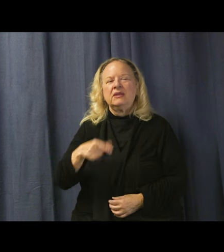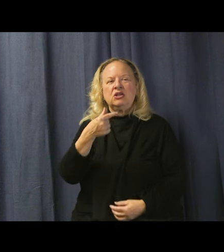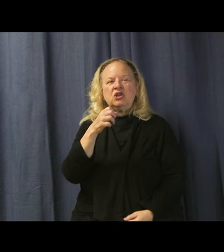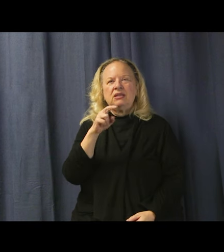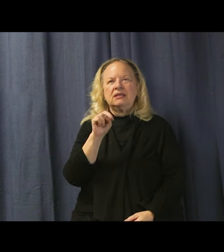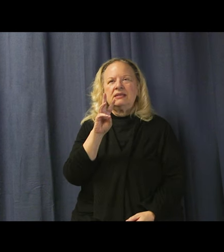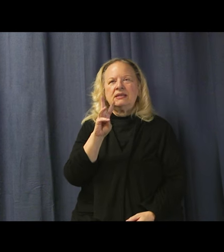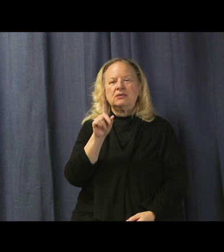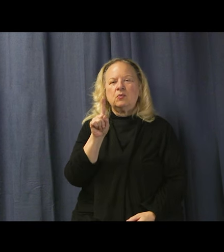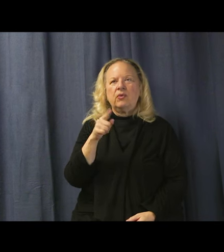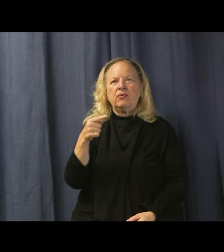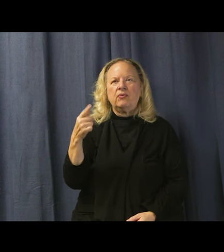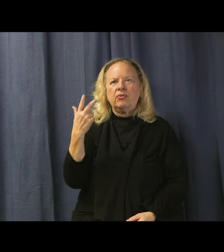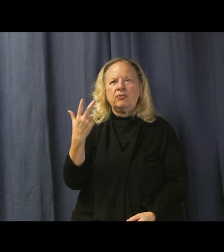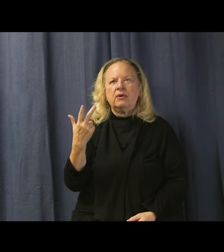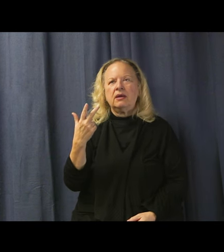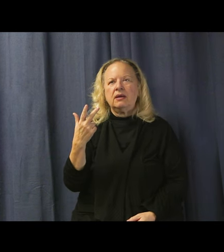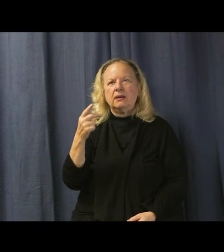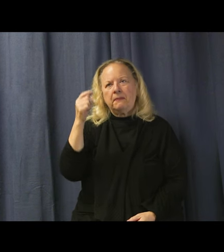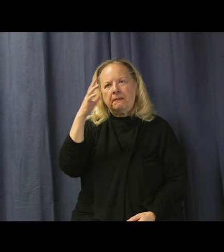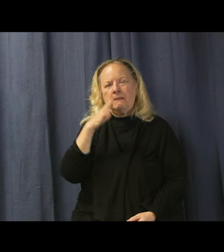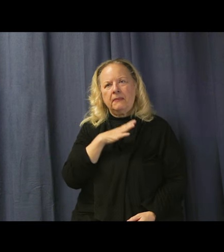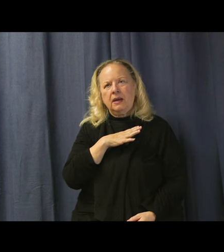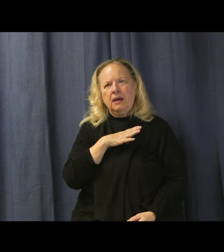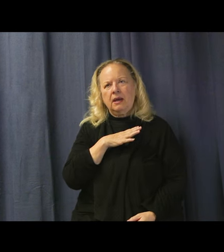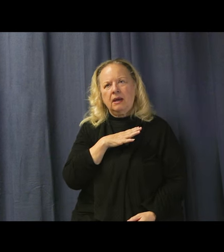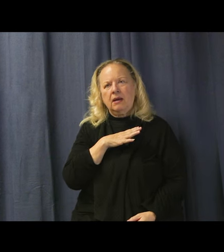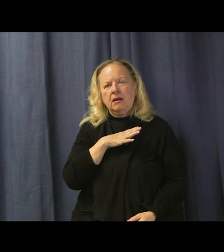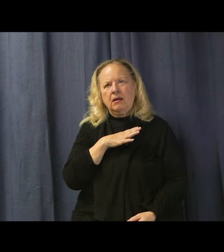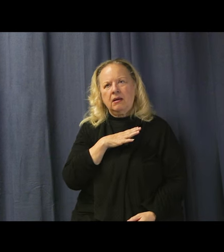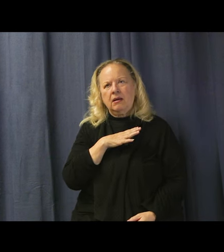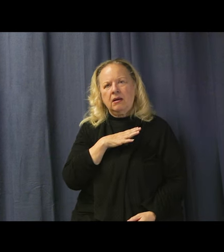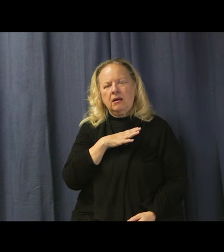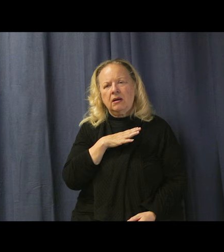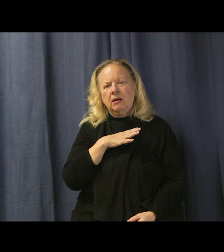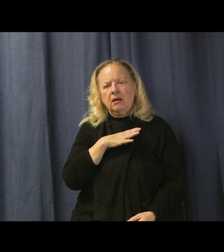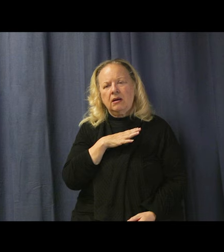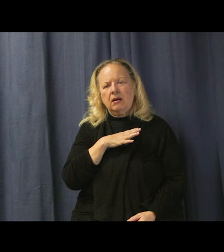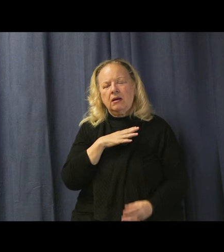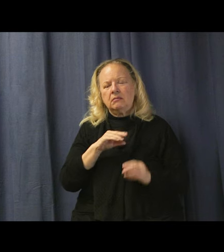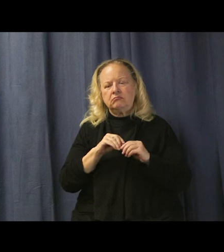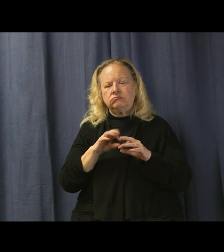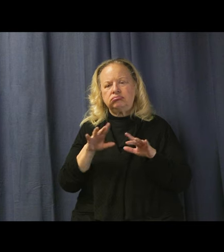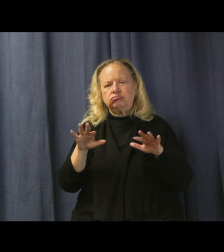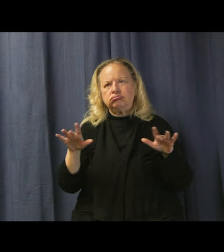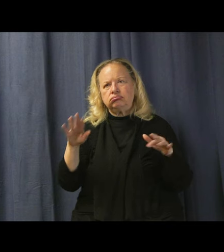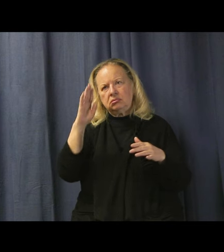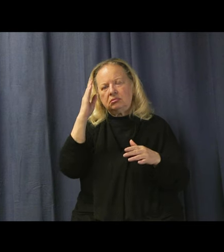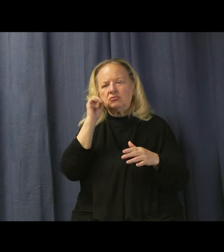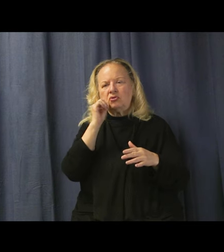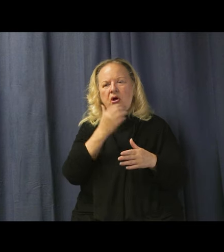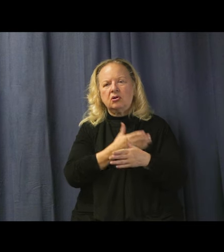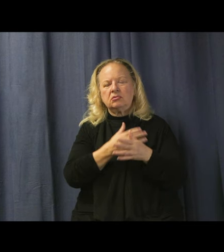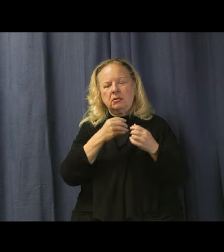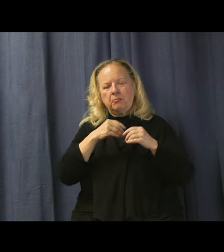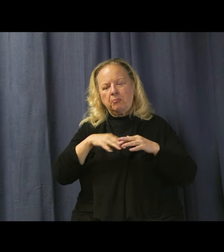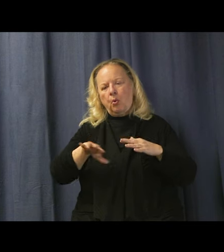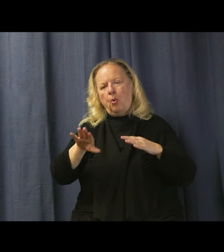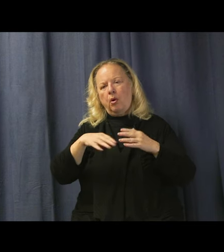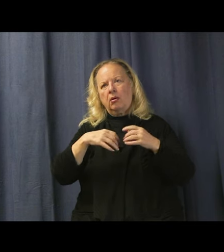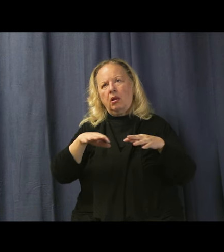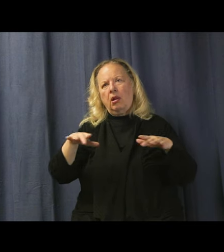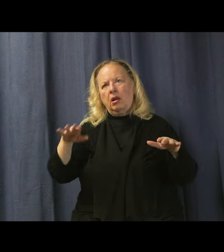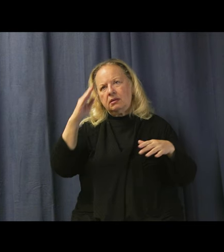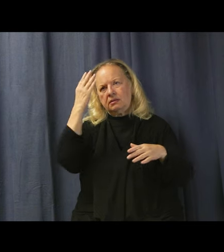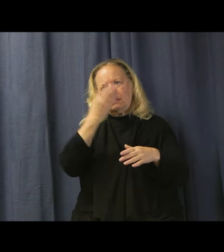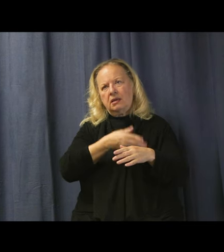Genesis 6, 1 through 3, when men begin to call, multiply on the face of the earth, daughters are born to them, the sons of God, and the sons